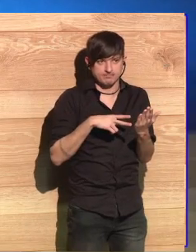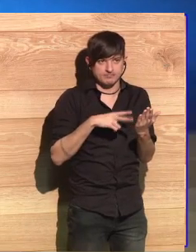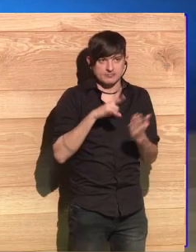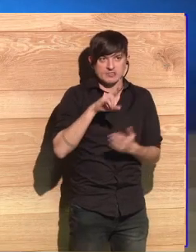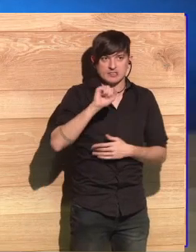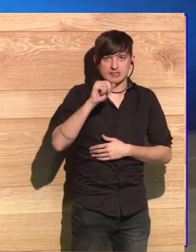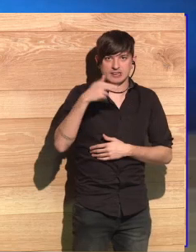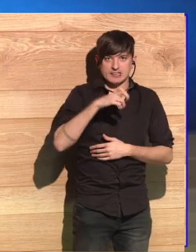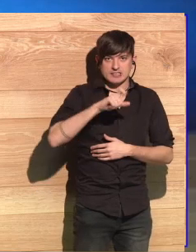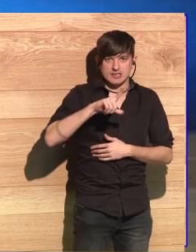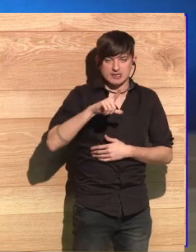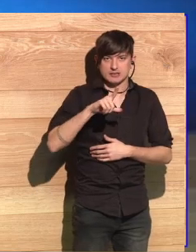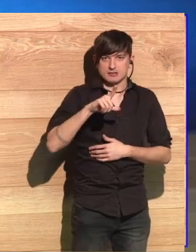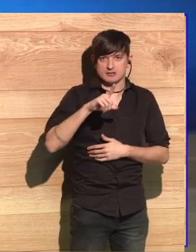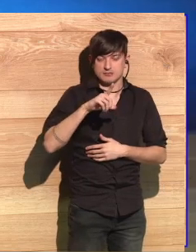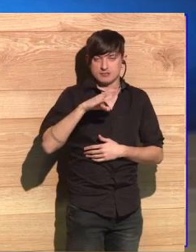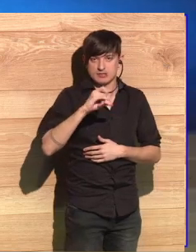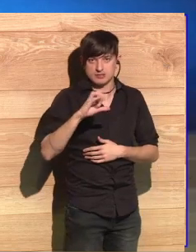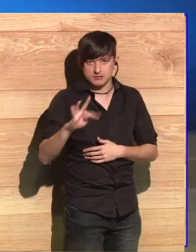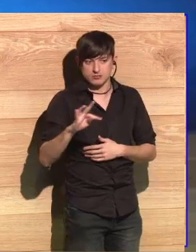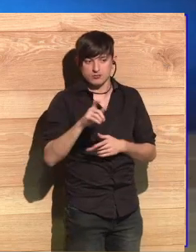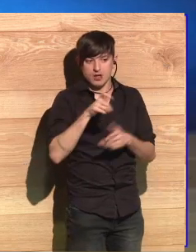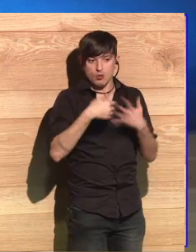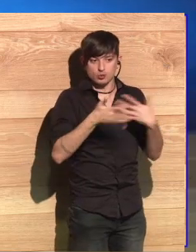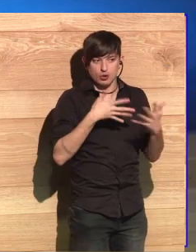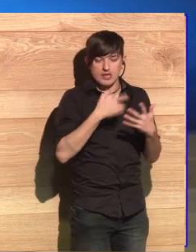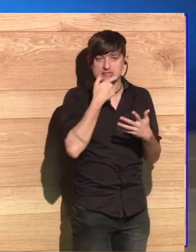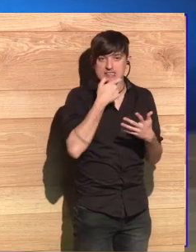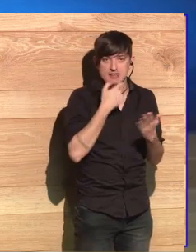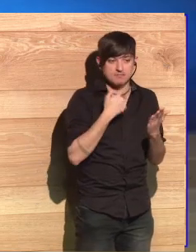about evil. And she